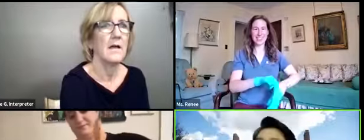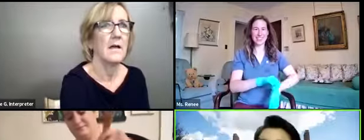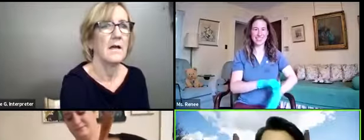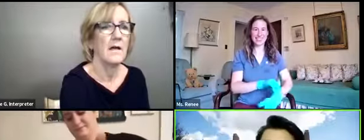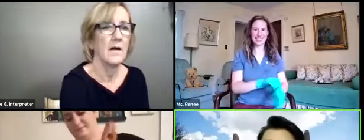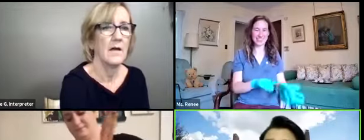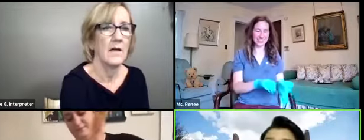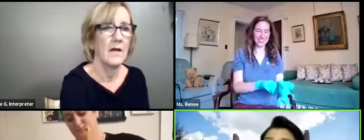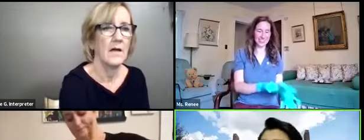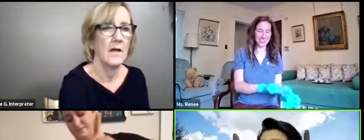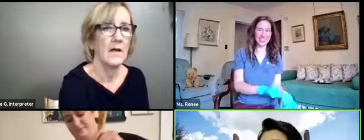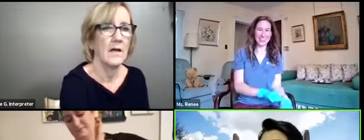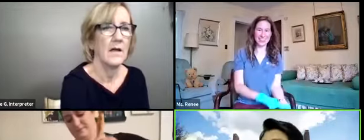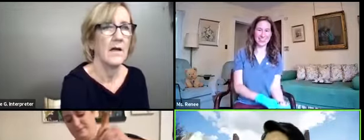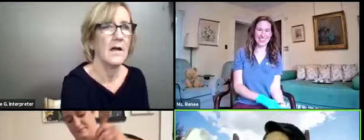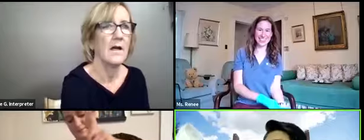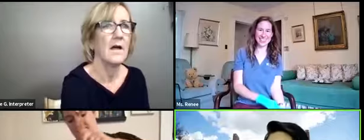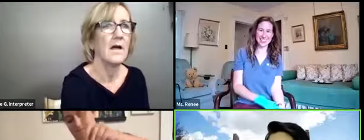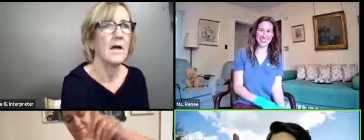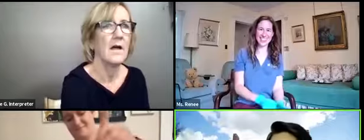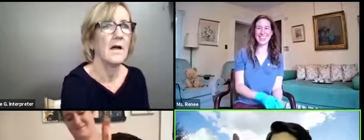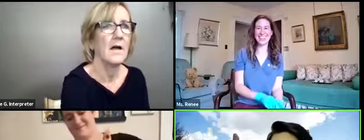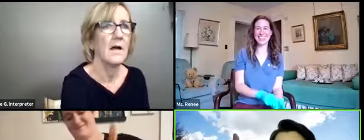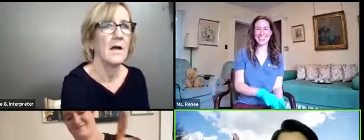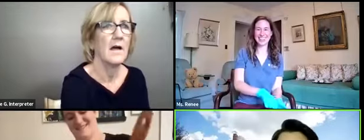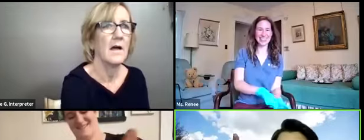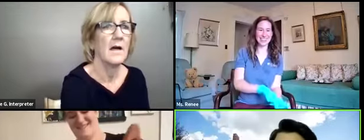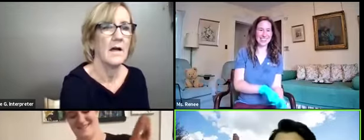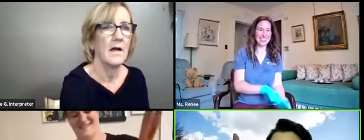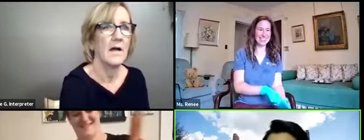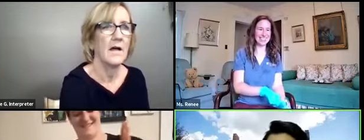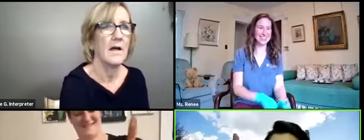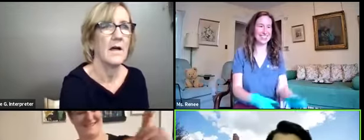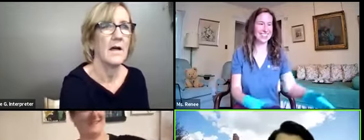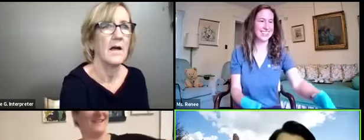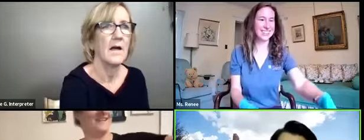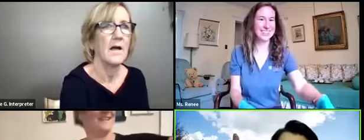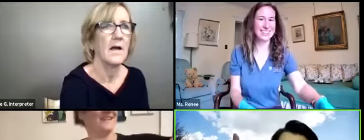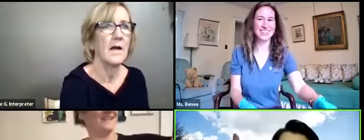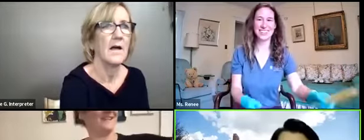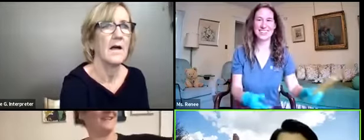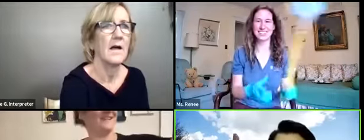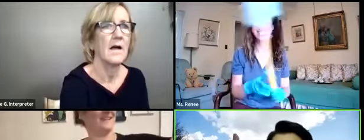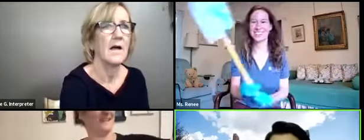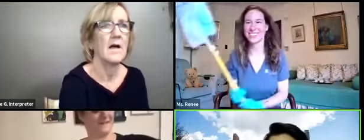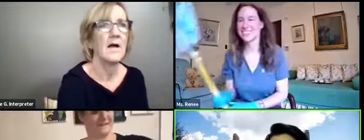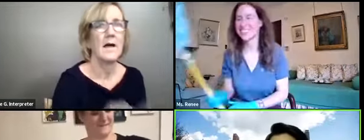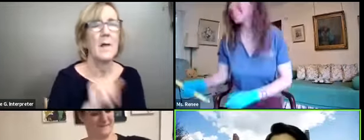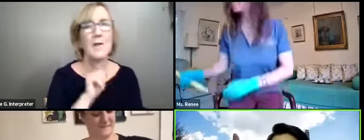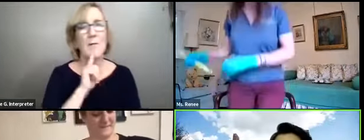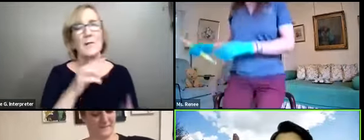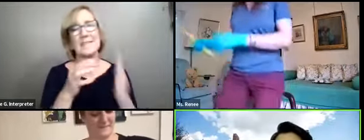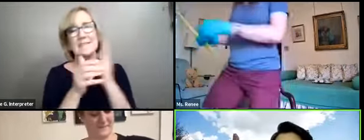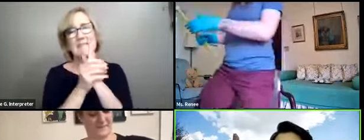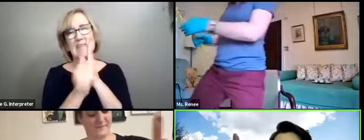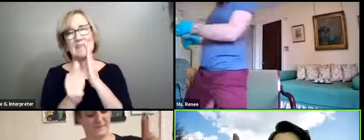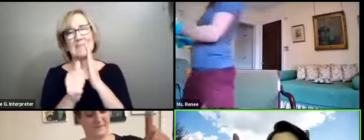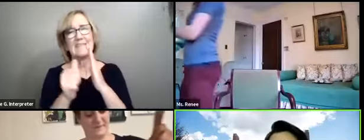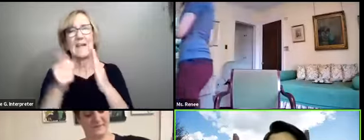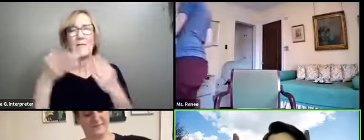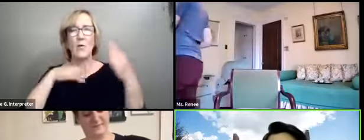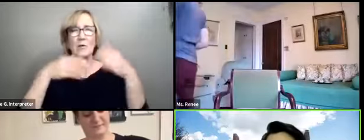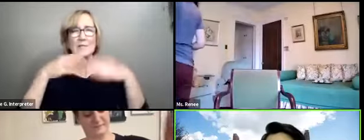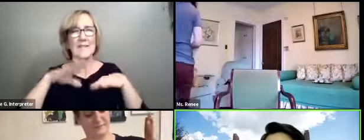So I'm not even very good at folding clothes, but I still do it because it needs to be done. So remember that it's not always important about